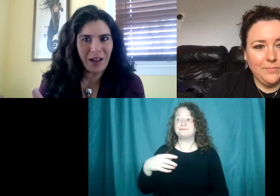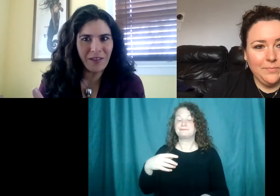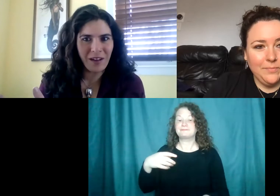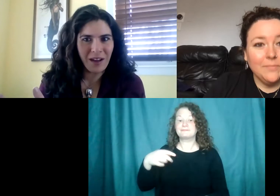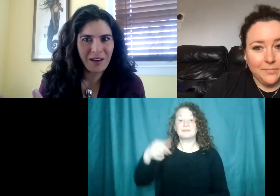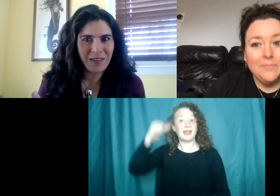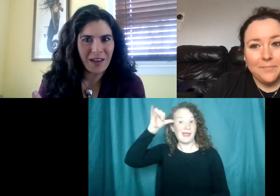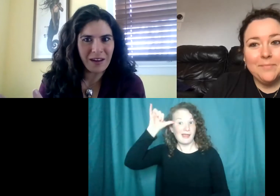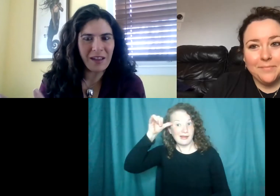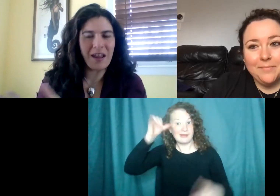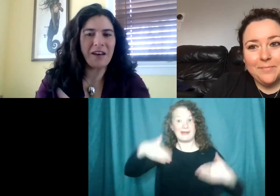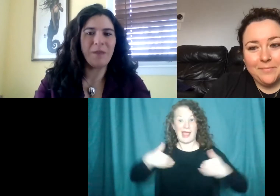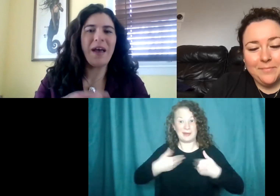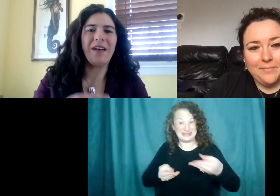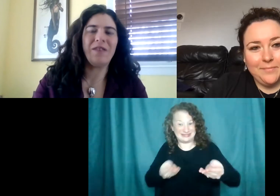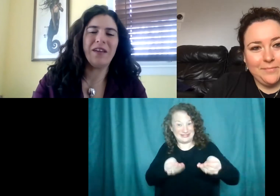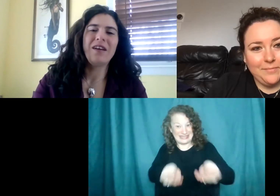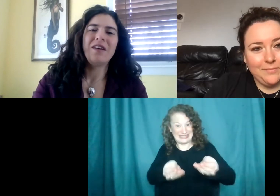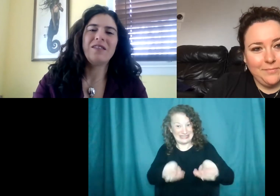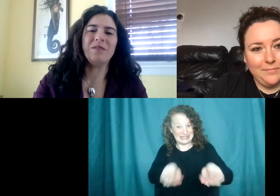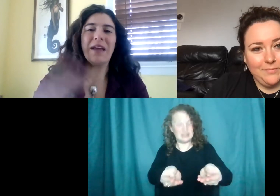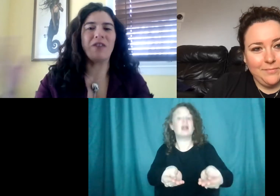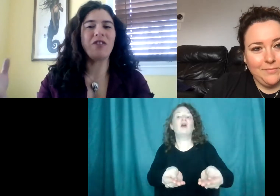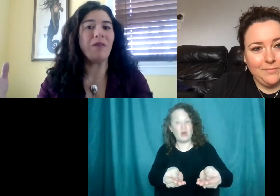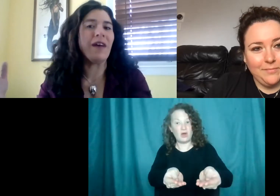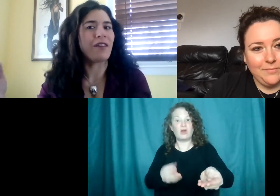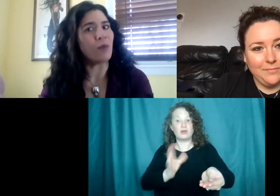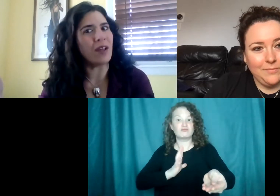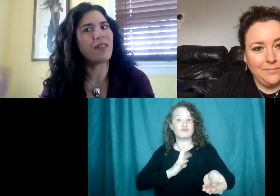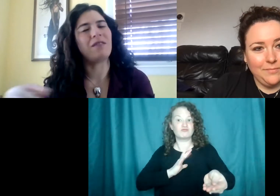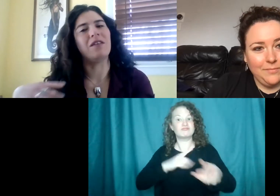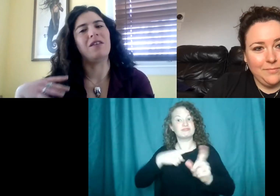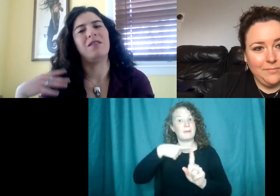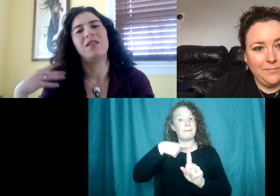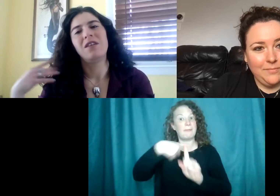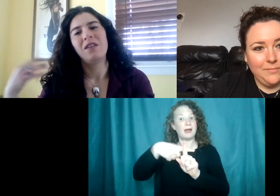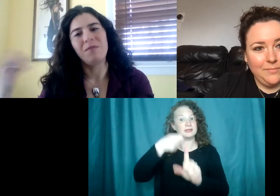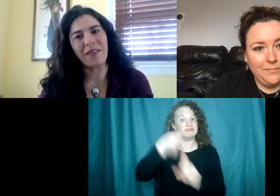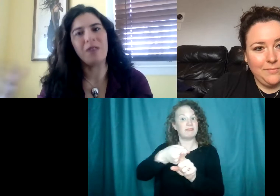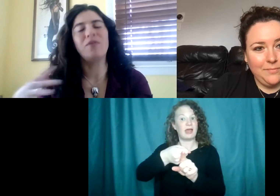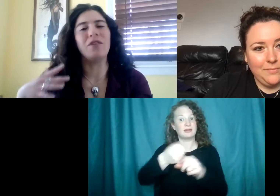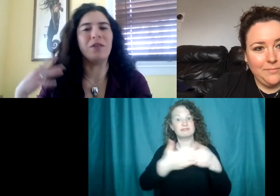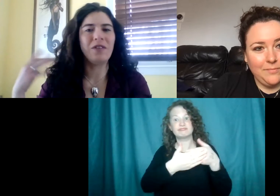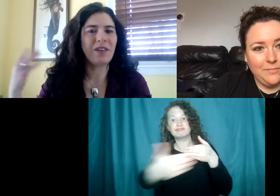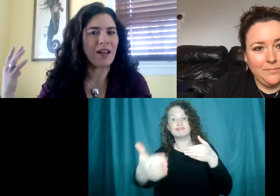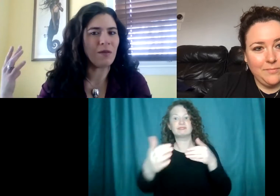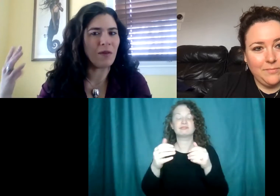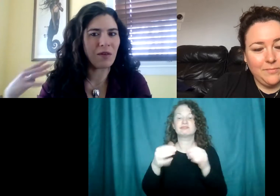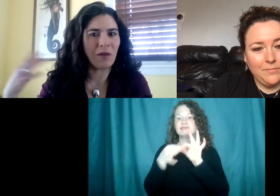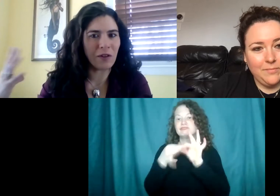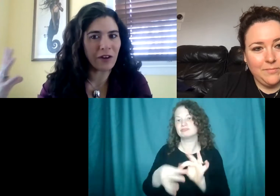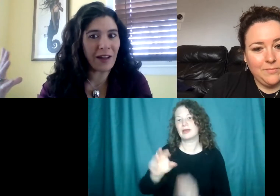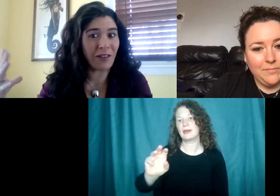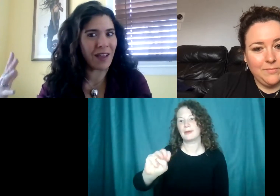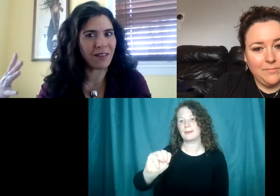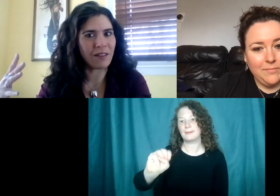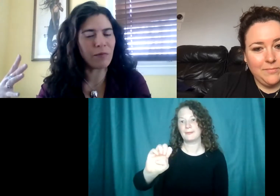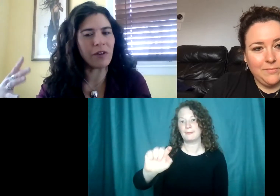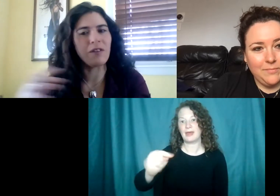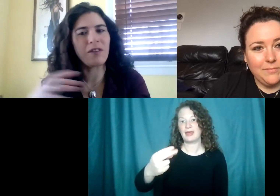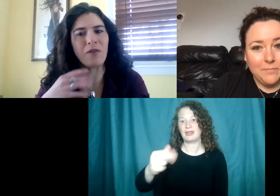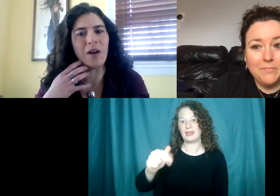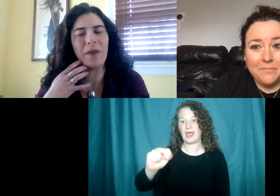our livestock, then it could end up having some downstream effects with the methane produced and with all the greenhouse